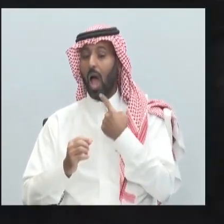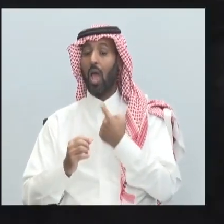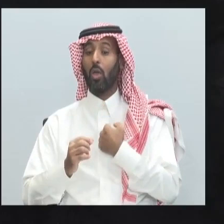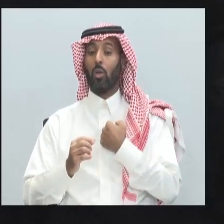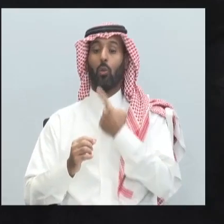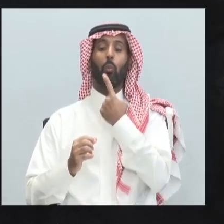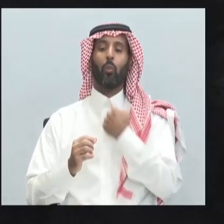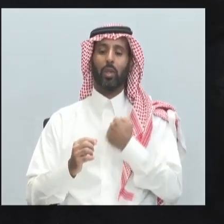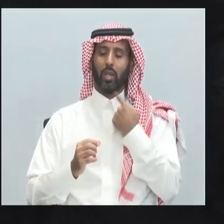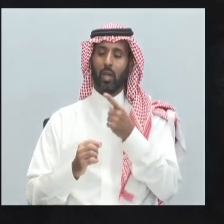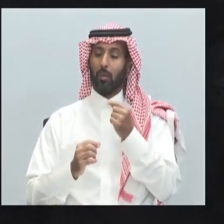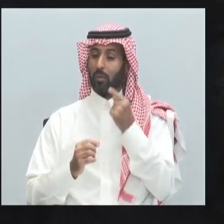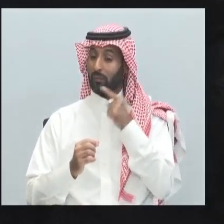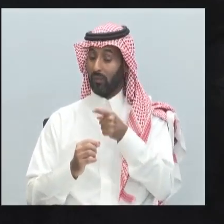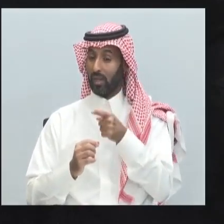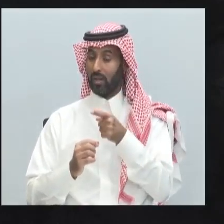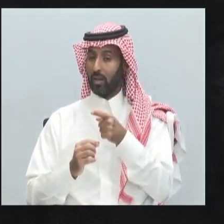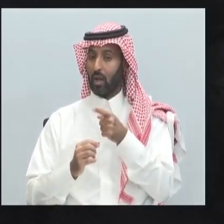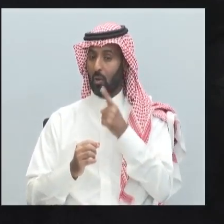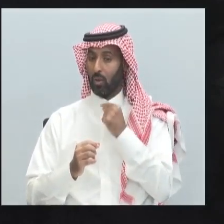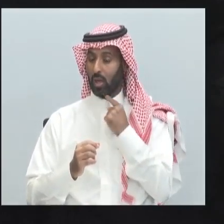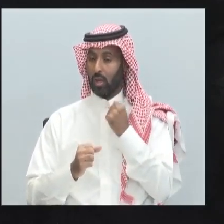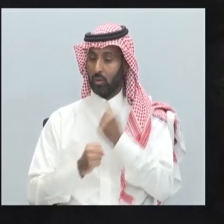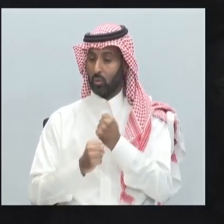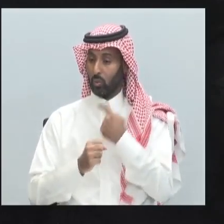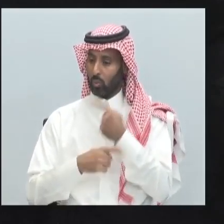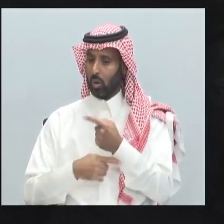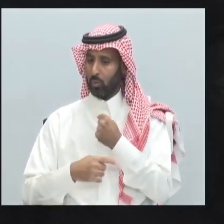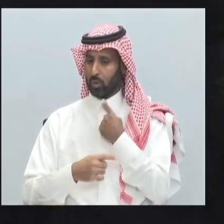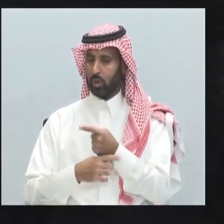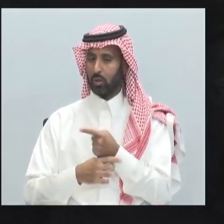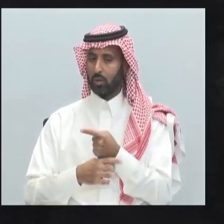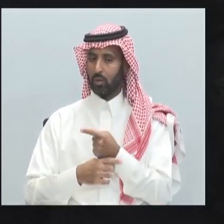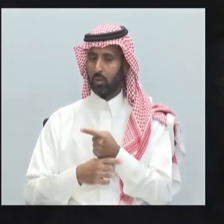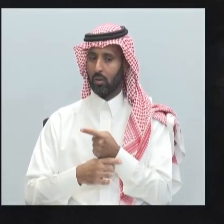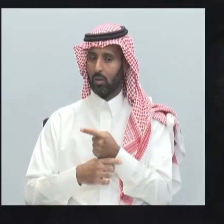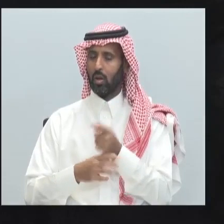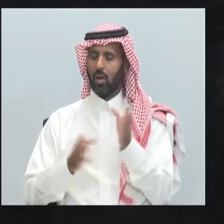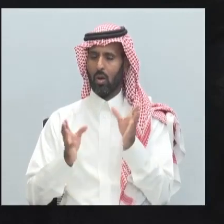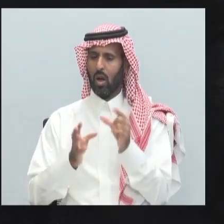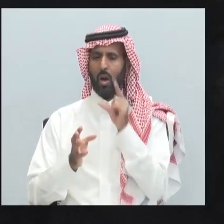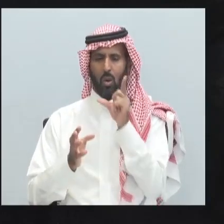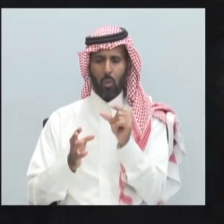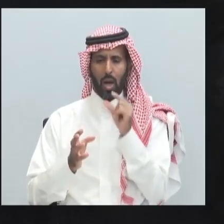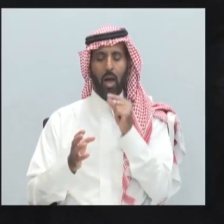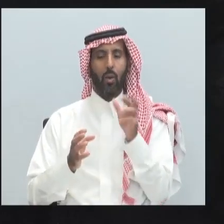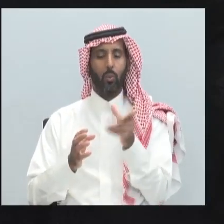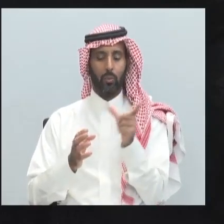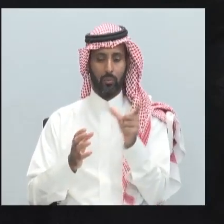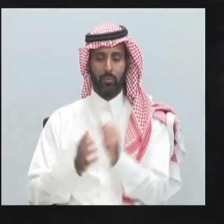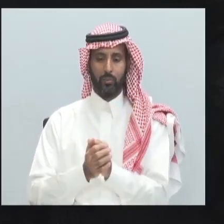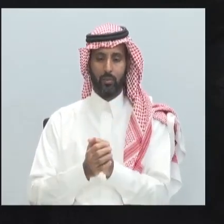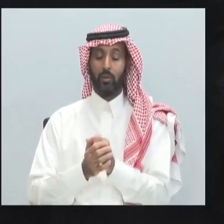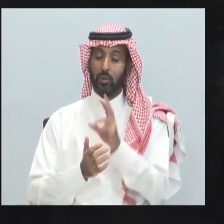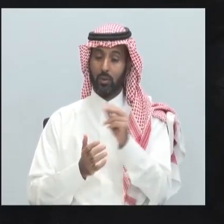what an abbreviation of I would like. You can say I would like, or you can say I'd like, okay? So